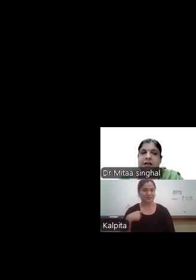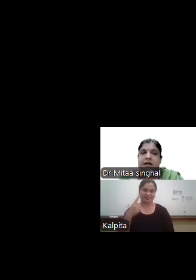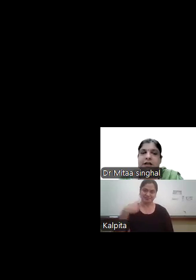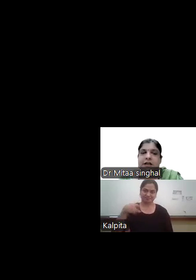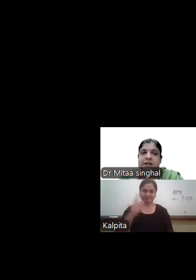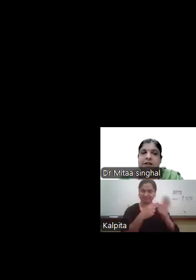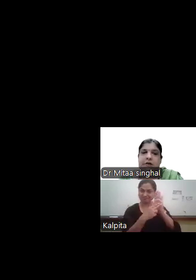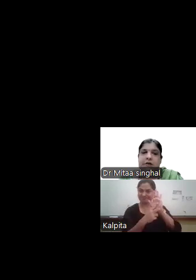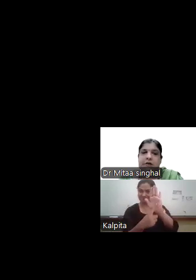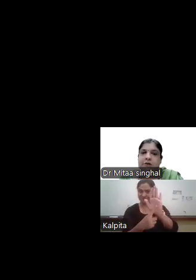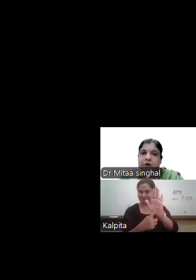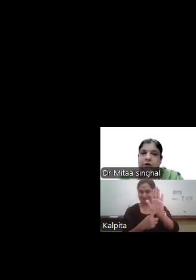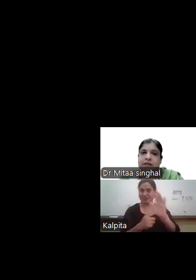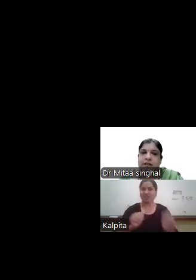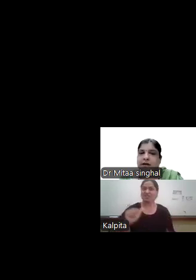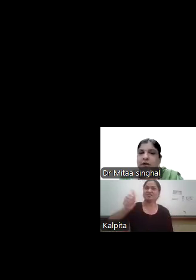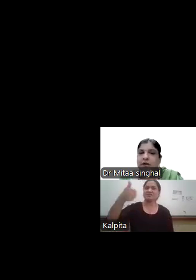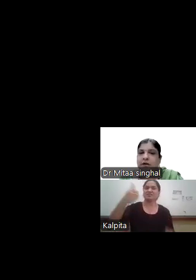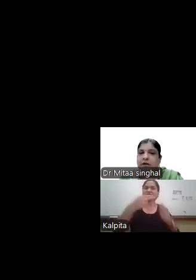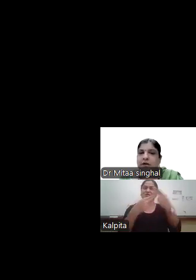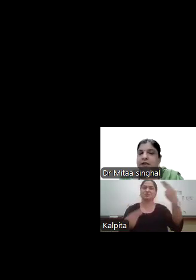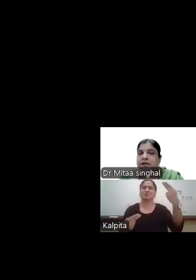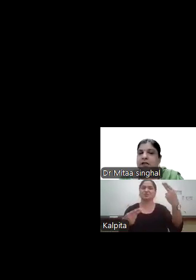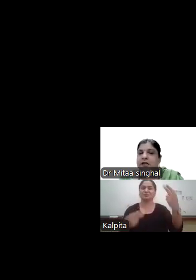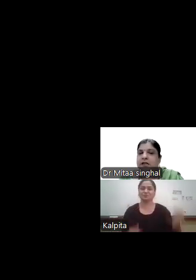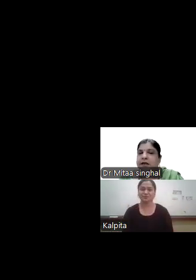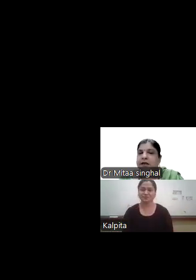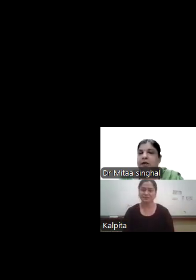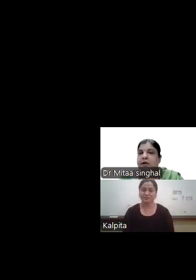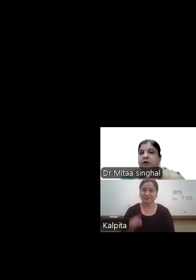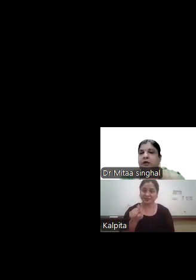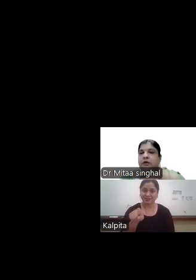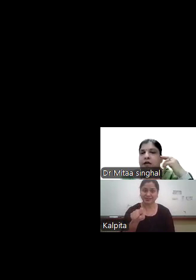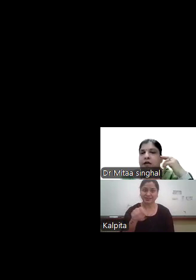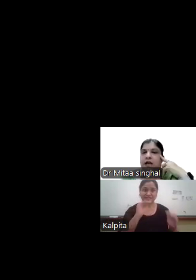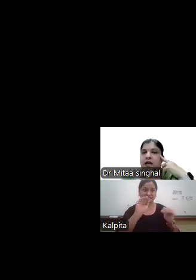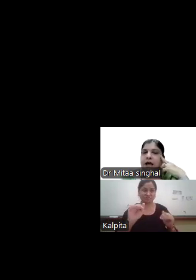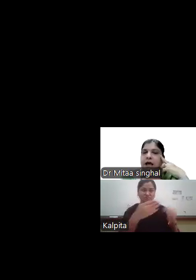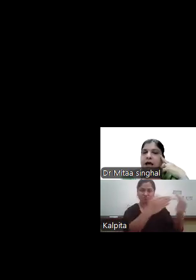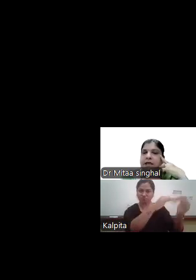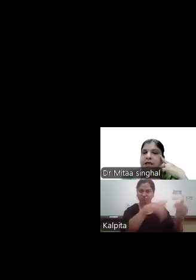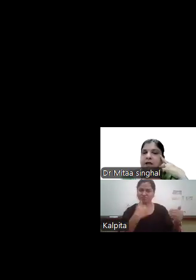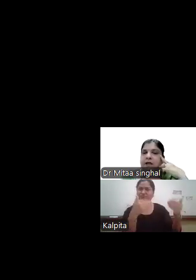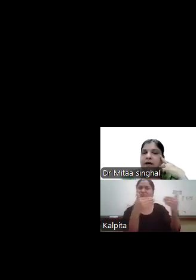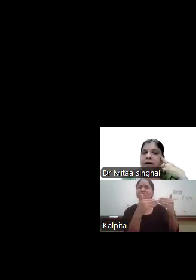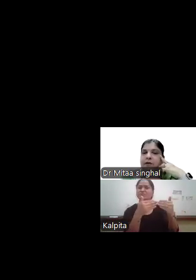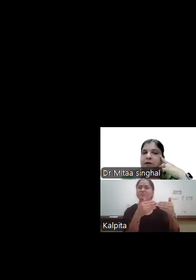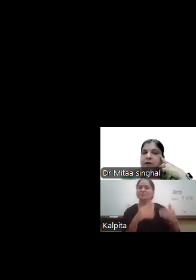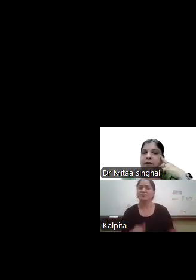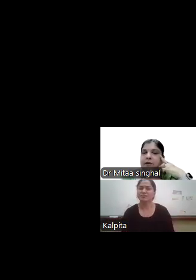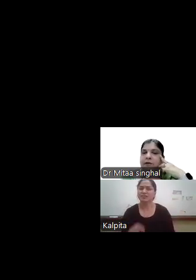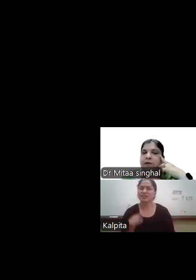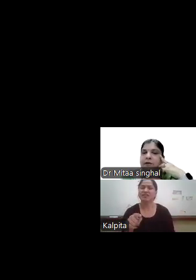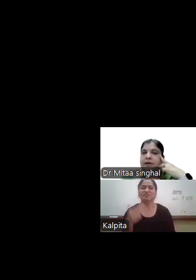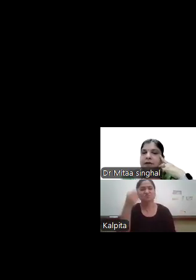the success story. One more success story I will show you. This is a child who came to us and he was having